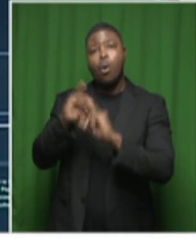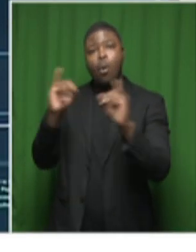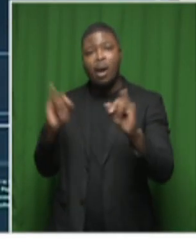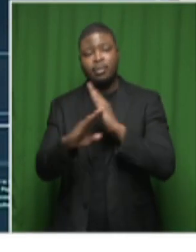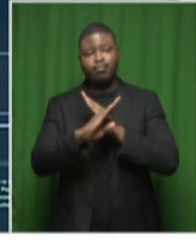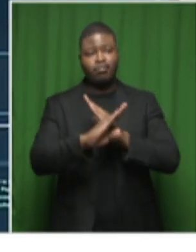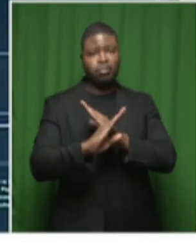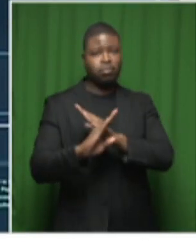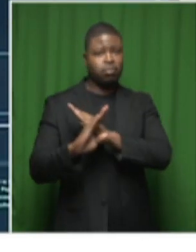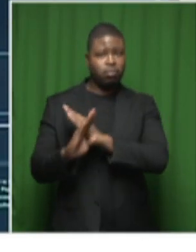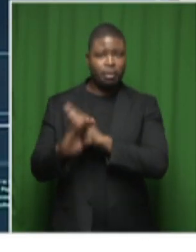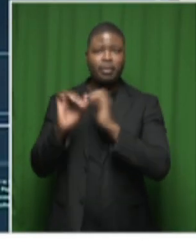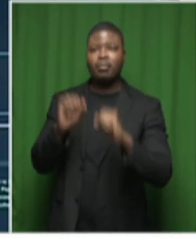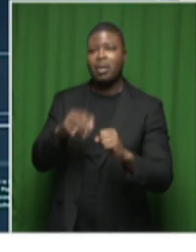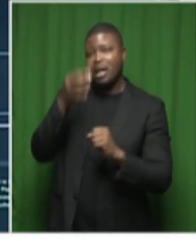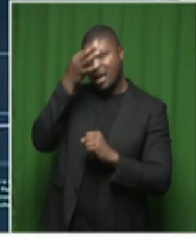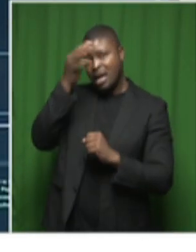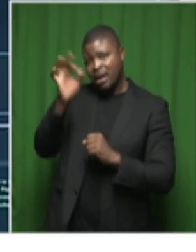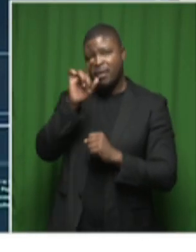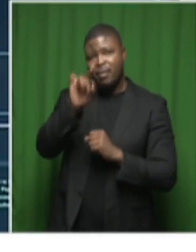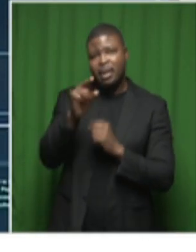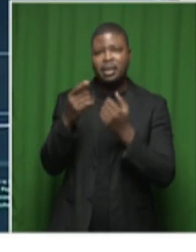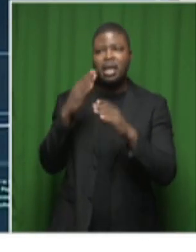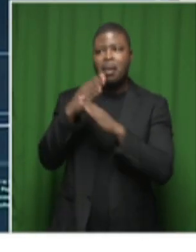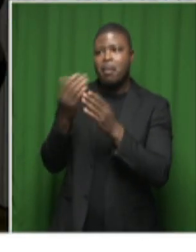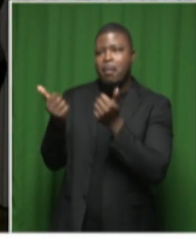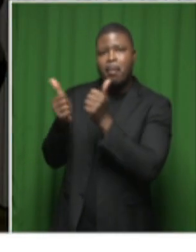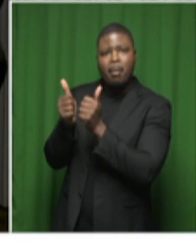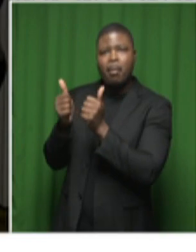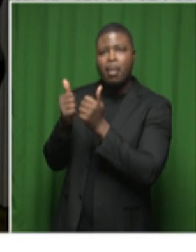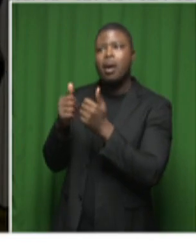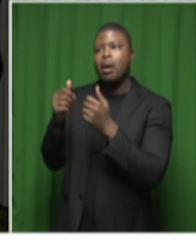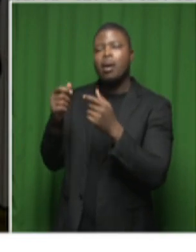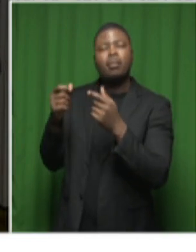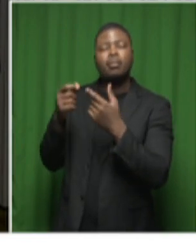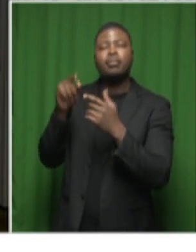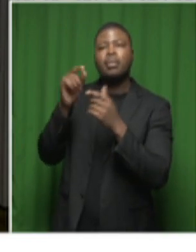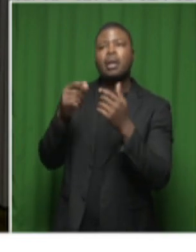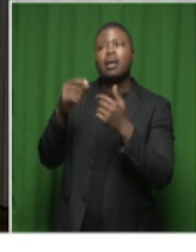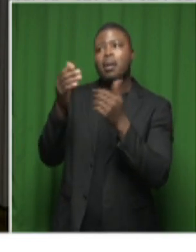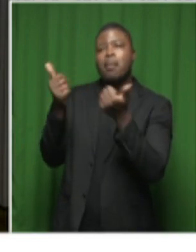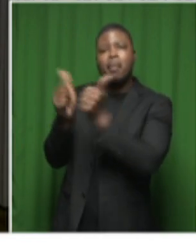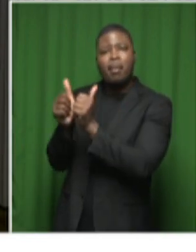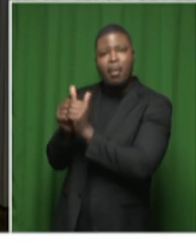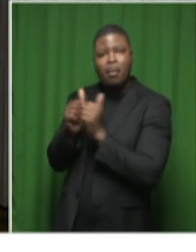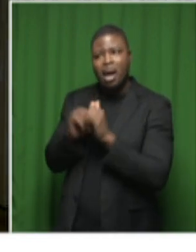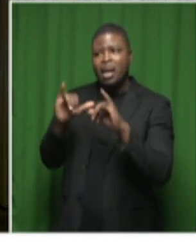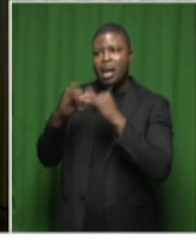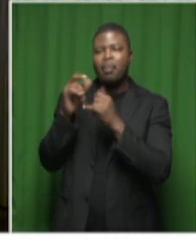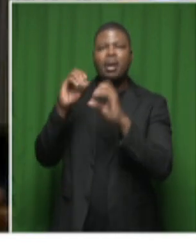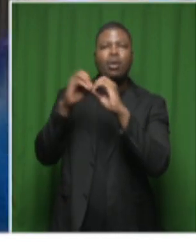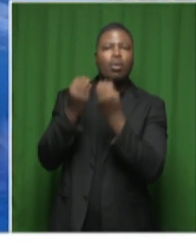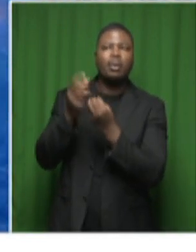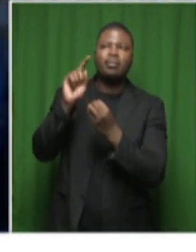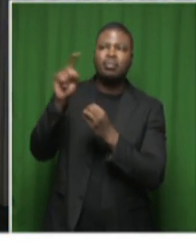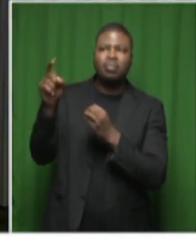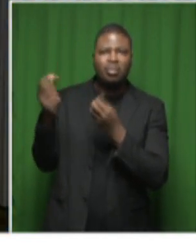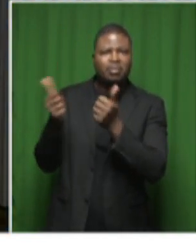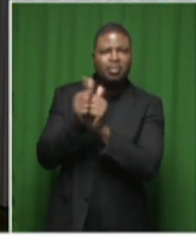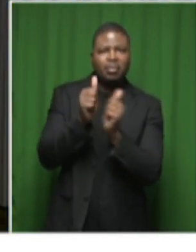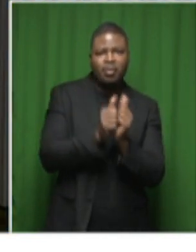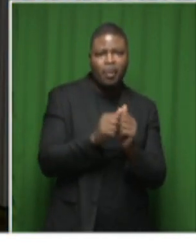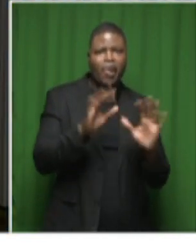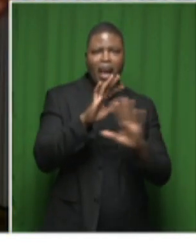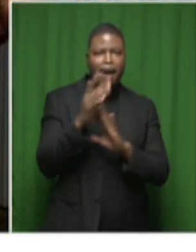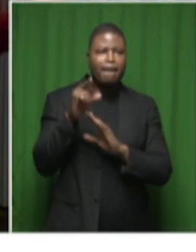those government stakeholders, the civil society, the academics, the researchers all can get together and look at how everything